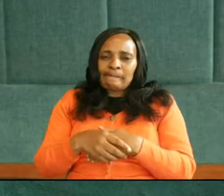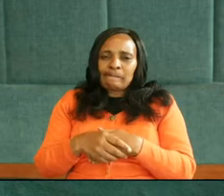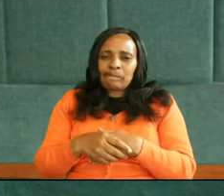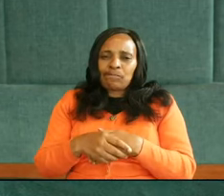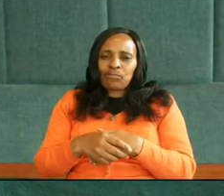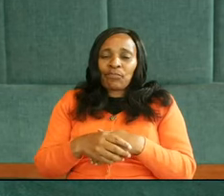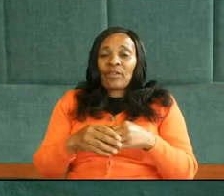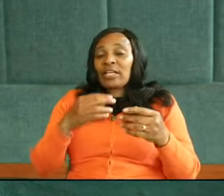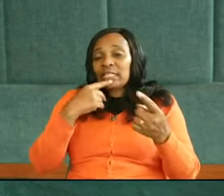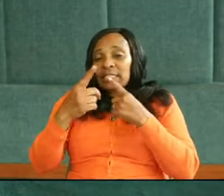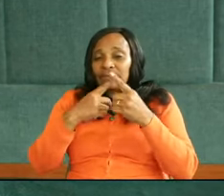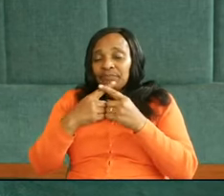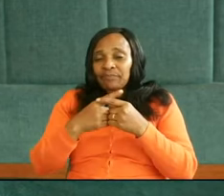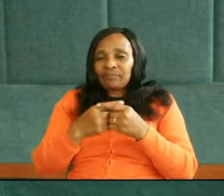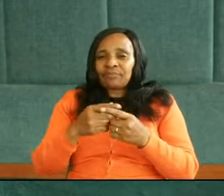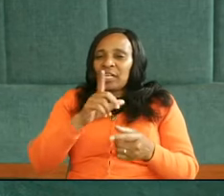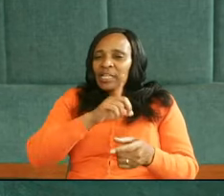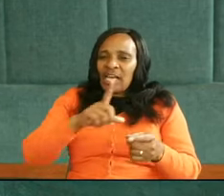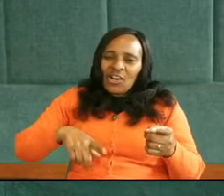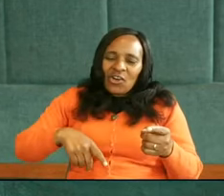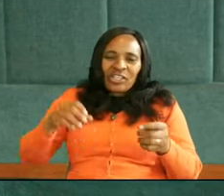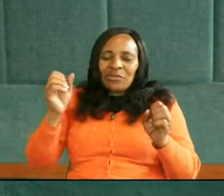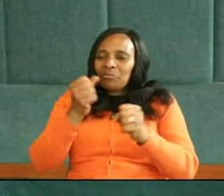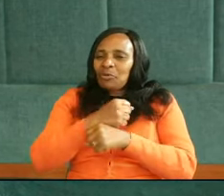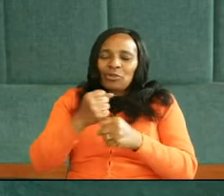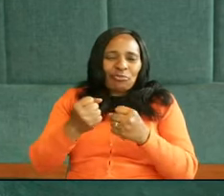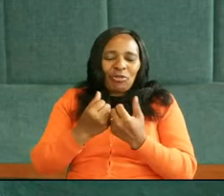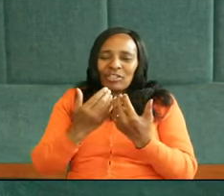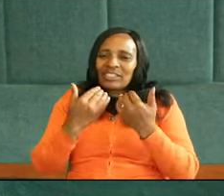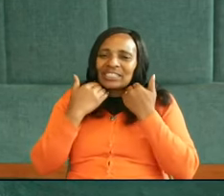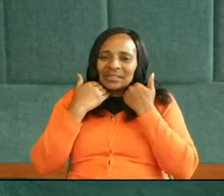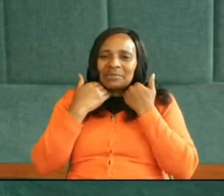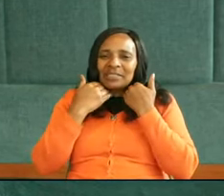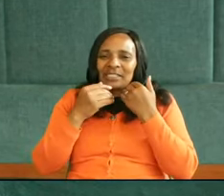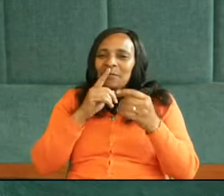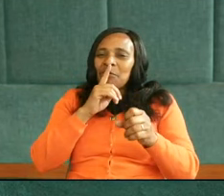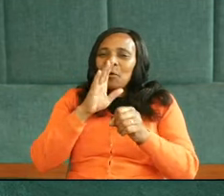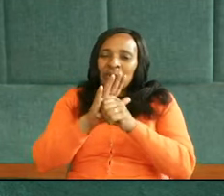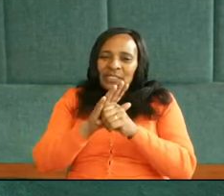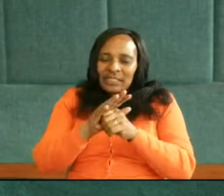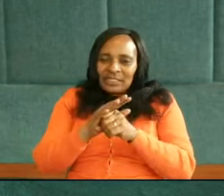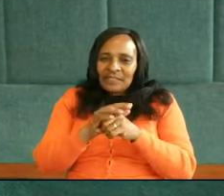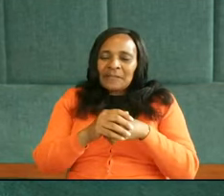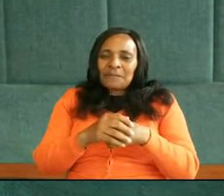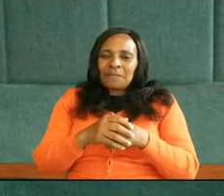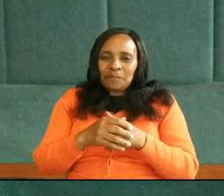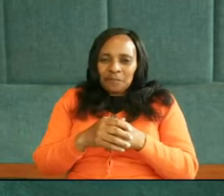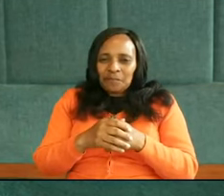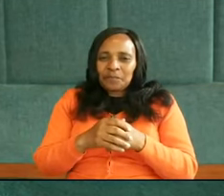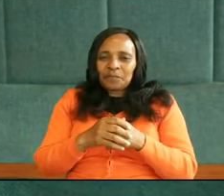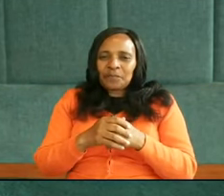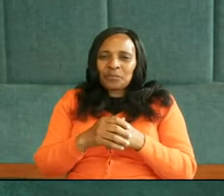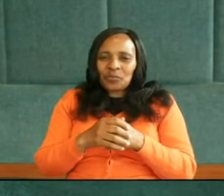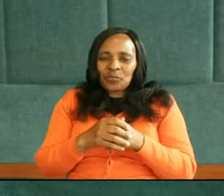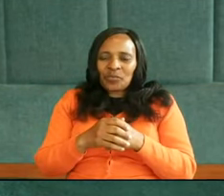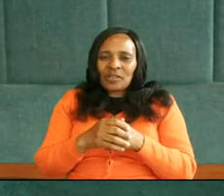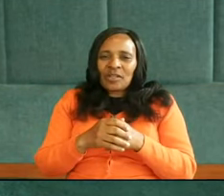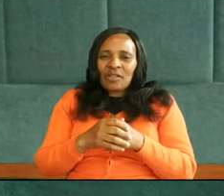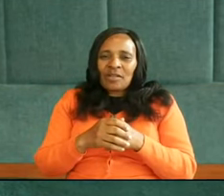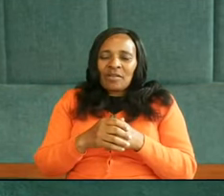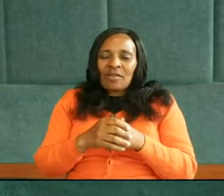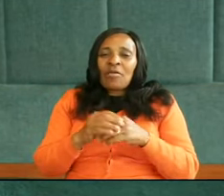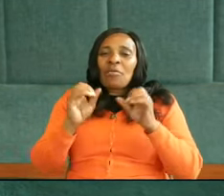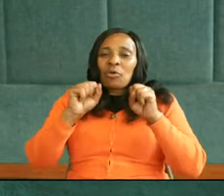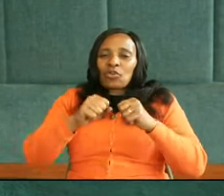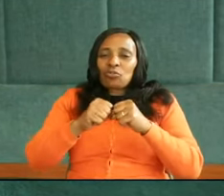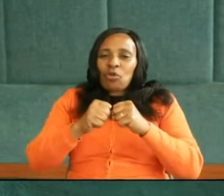The one that says, the Lord is not slack concerning his promise, as many count slackness. That is the one. That is the one. There's even